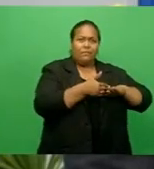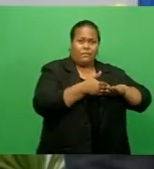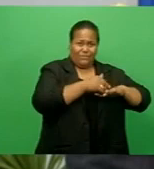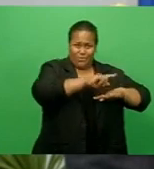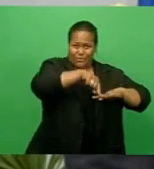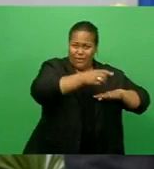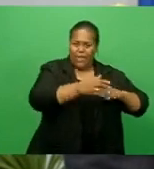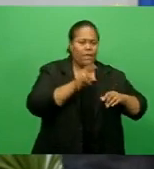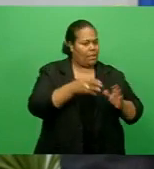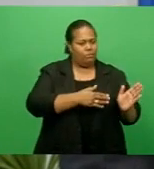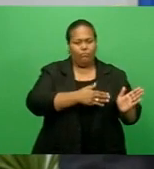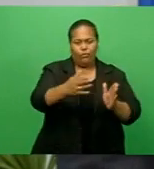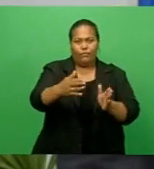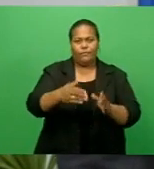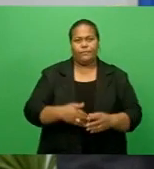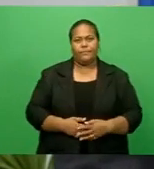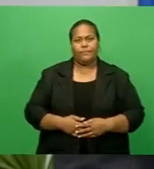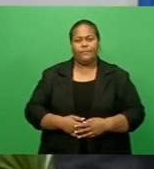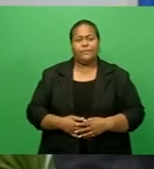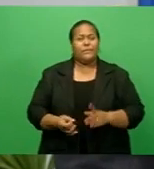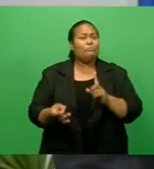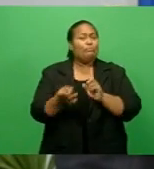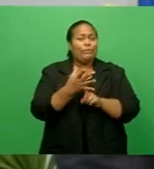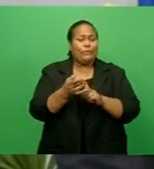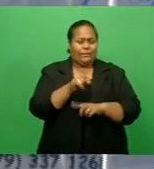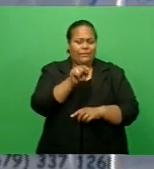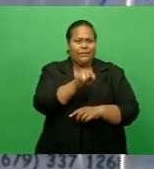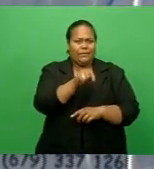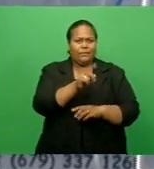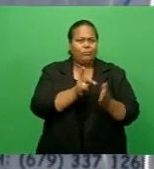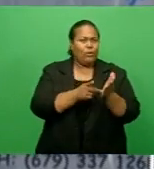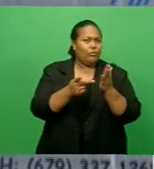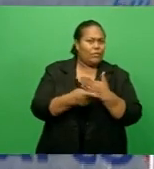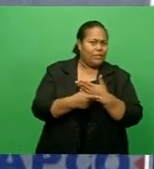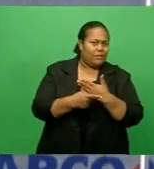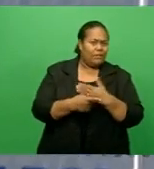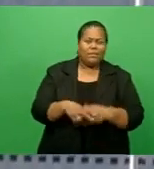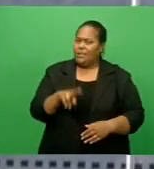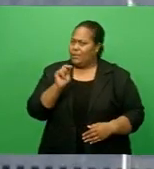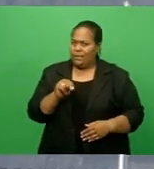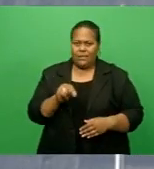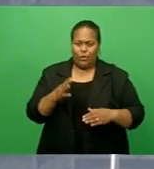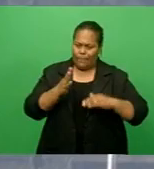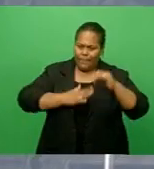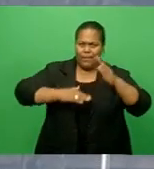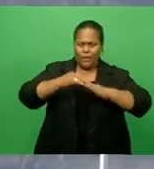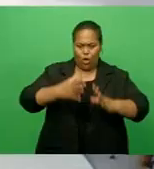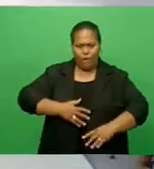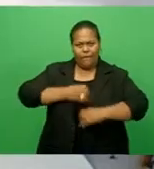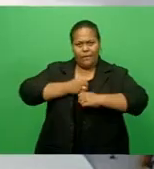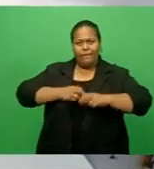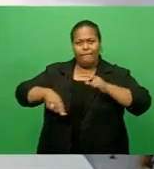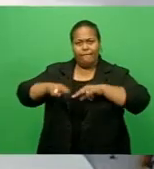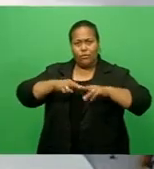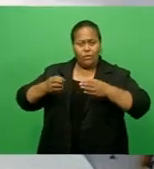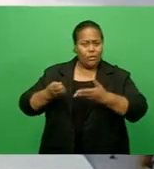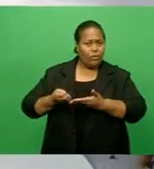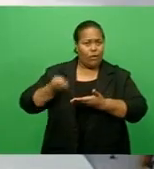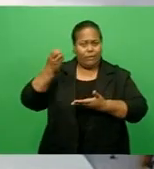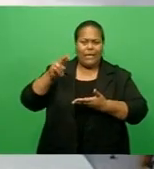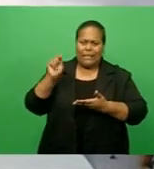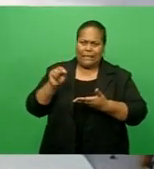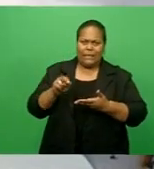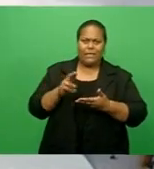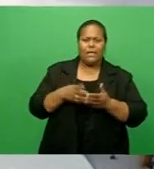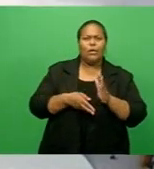critical project, a critical deliverable to build confidence in the Fijian economy that is working towards a recovery